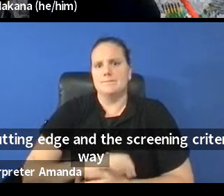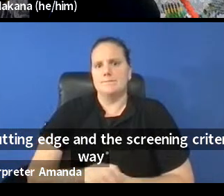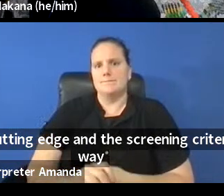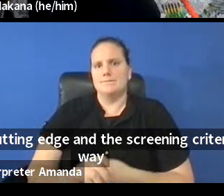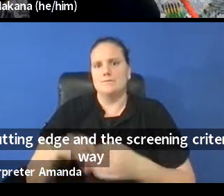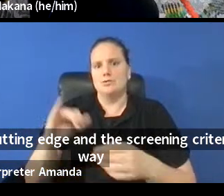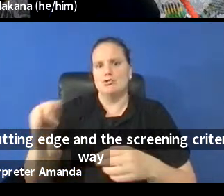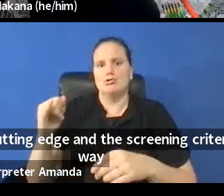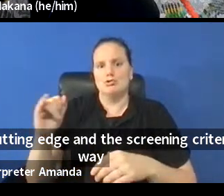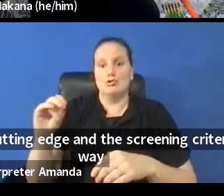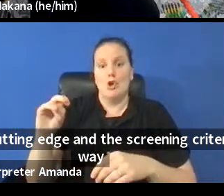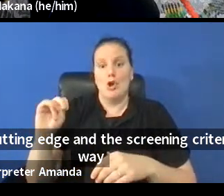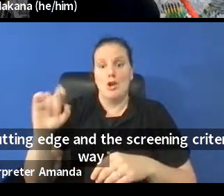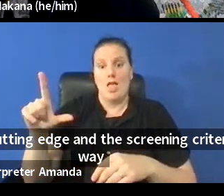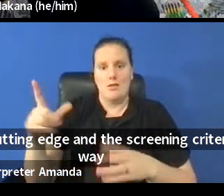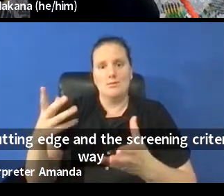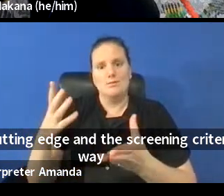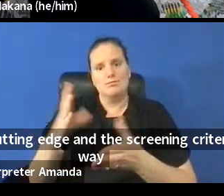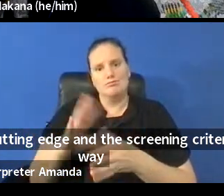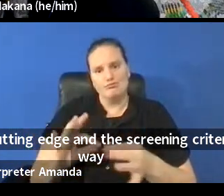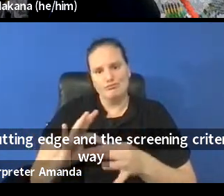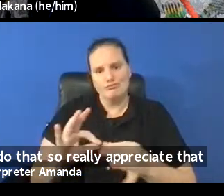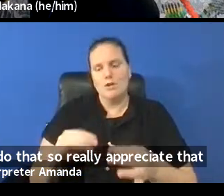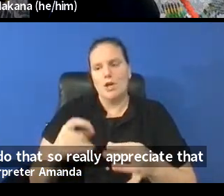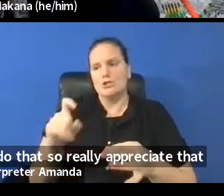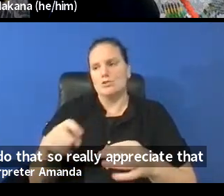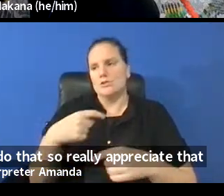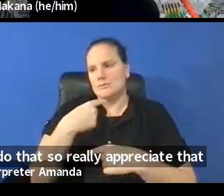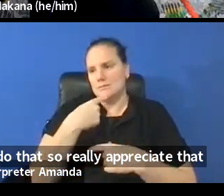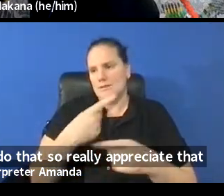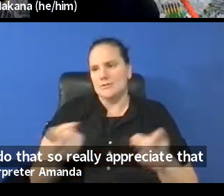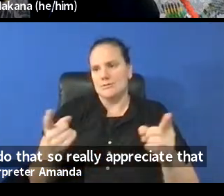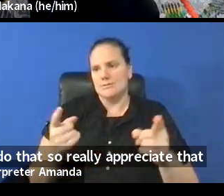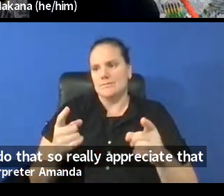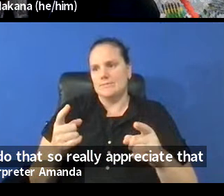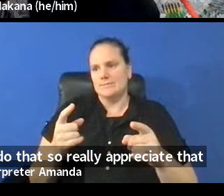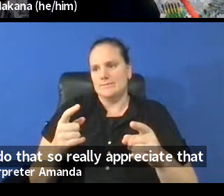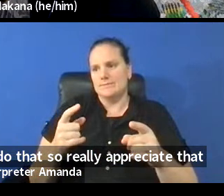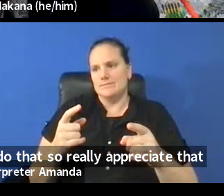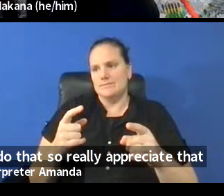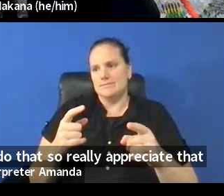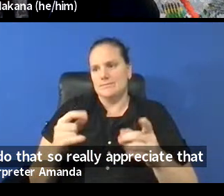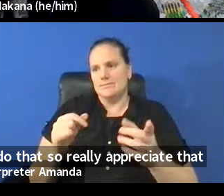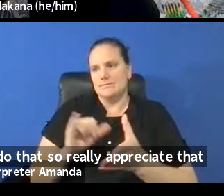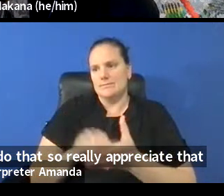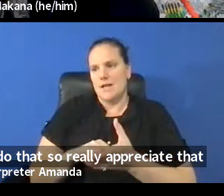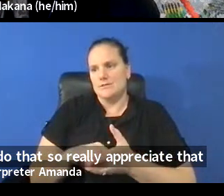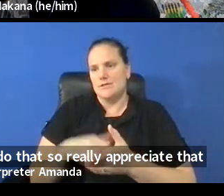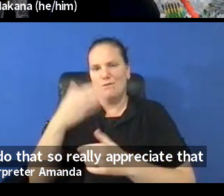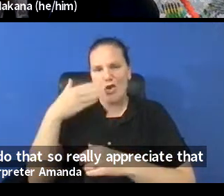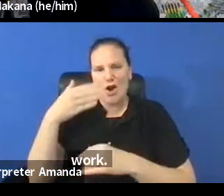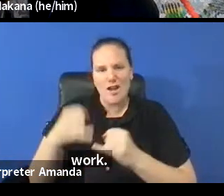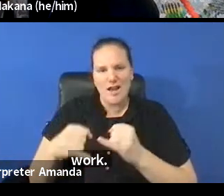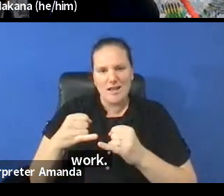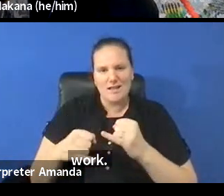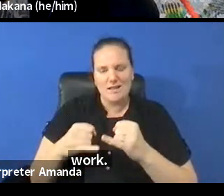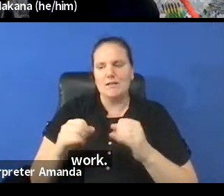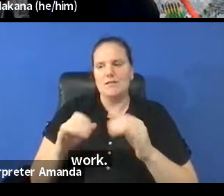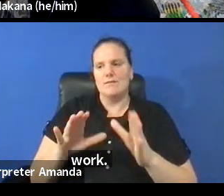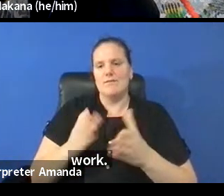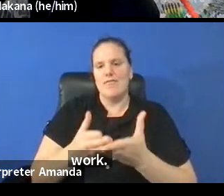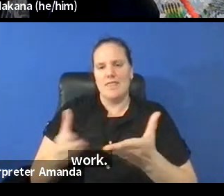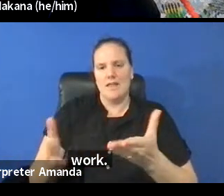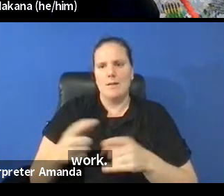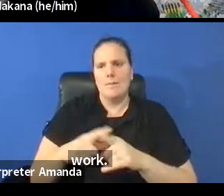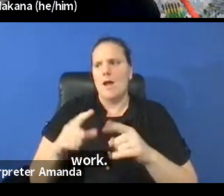Jonelle, as we were talking about, I should also mention that, so this is kind of at the front end of things, but the idea is